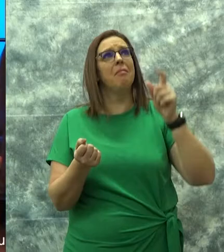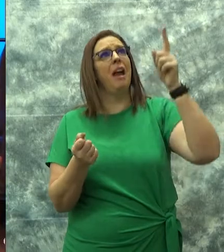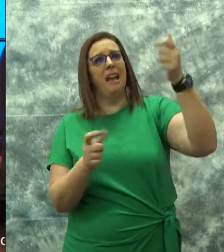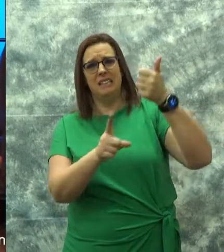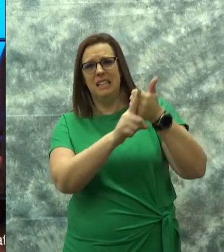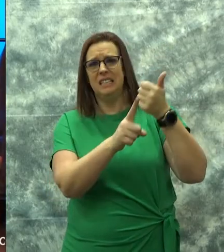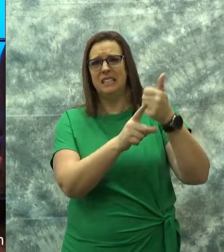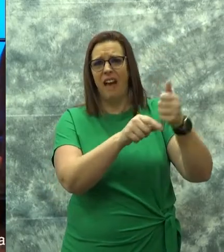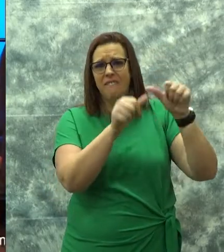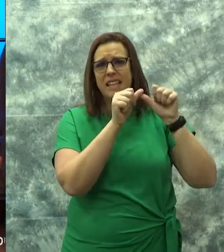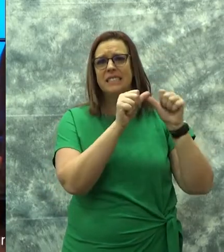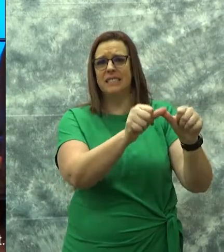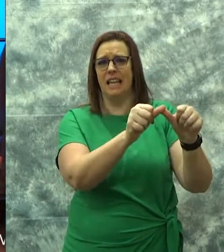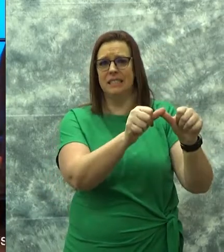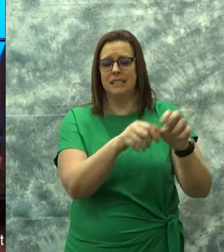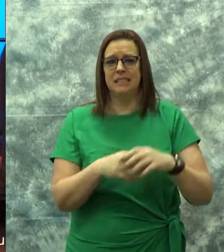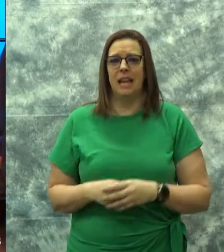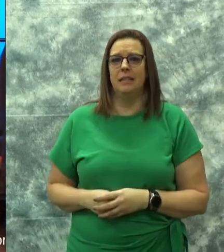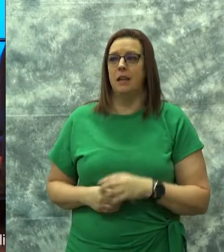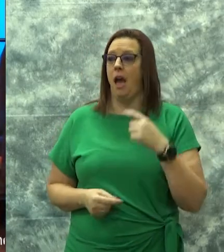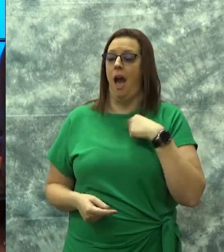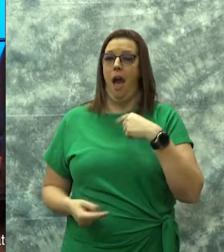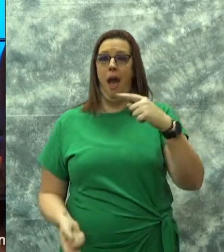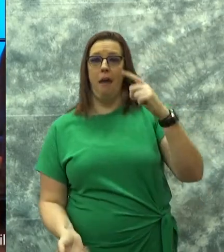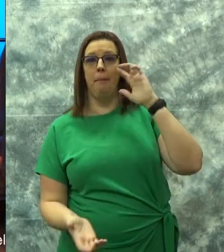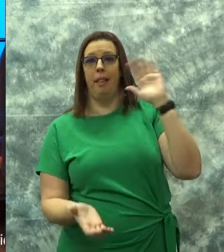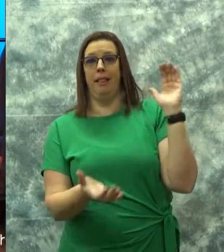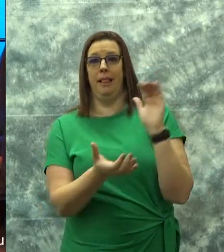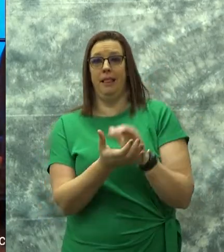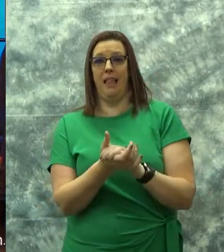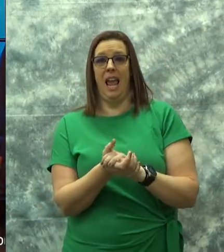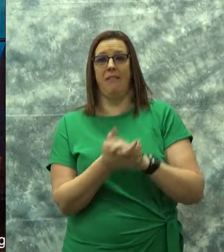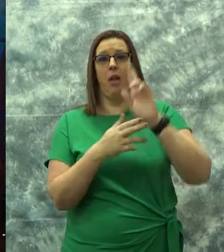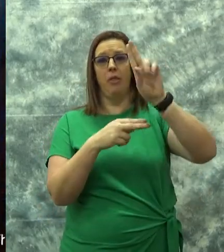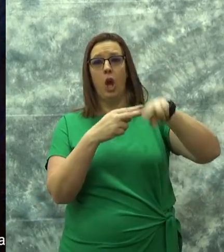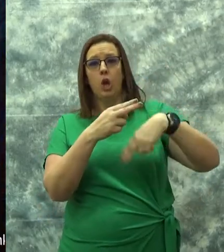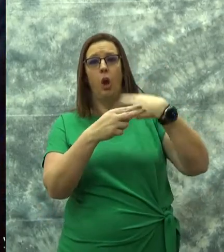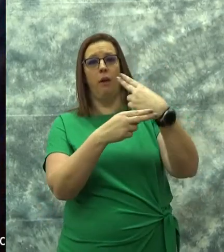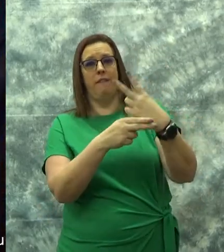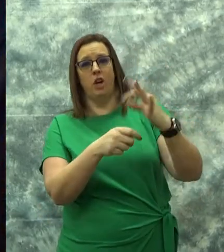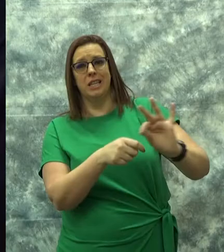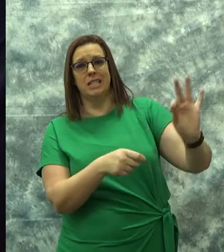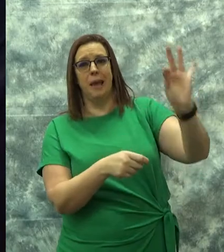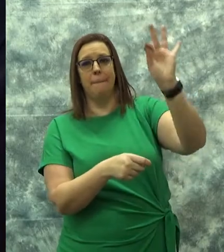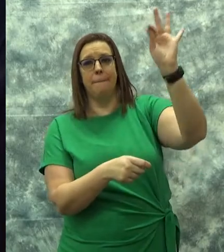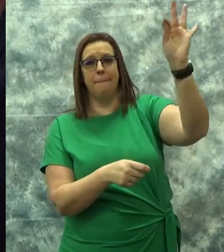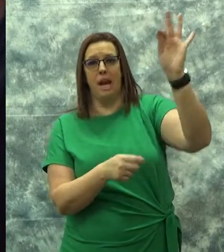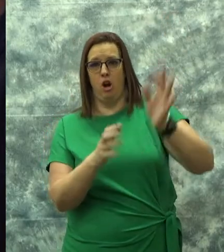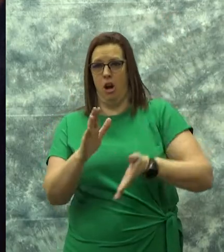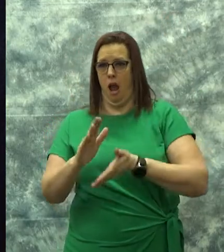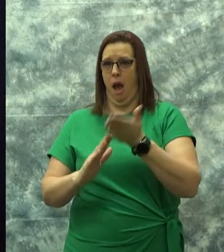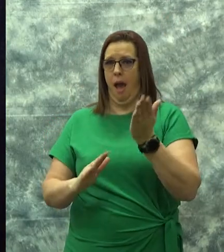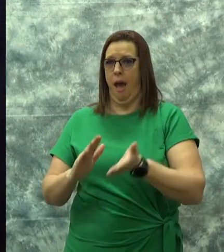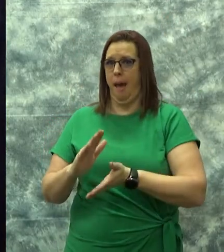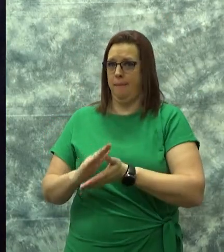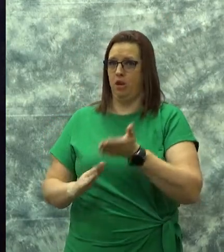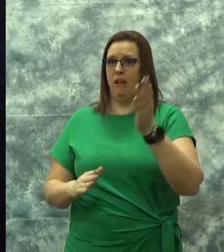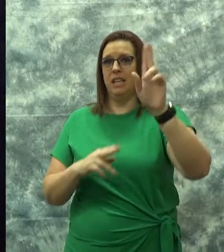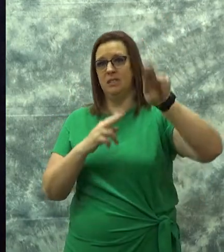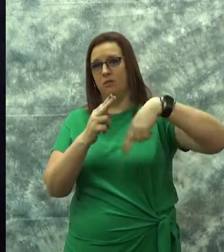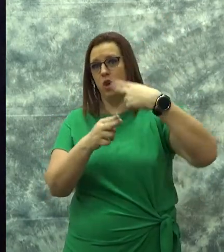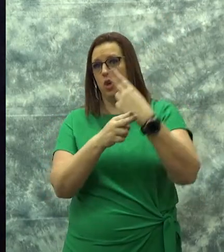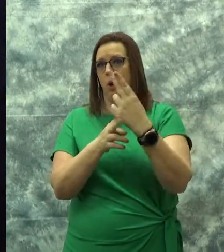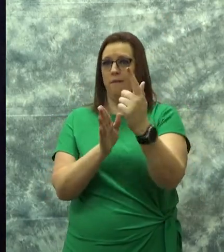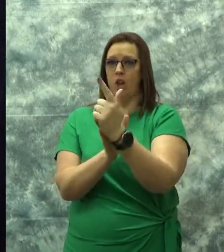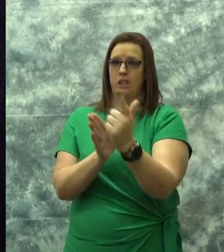indestructible and self-existent cause. I believe that universal spirit operates